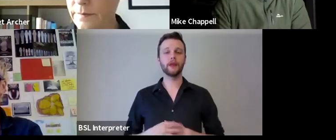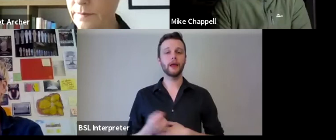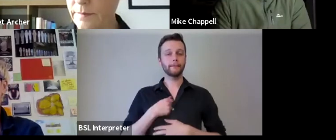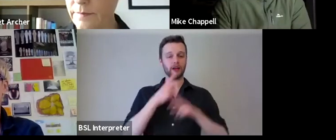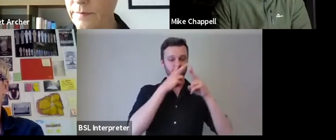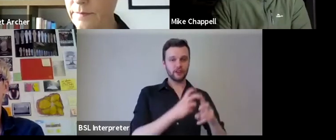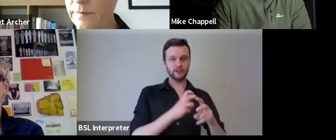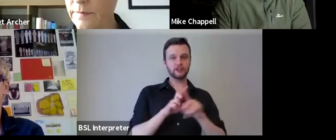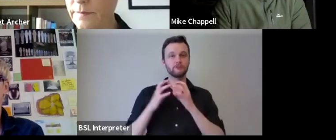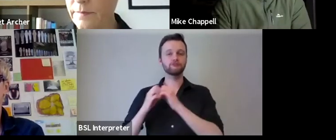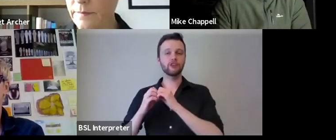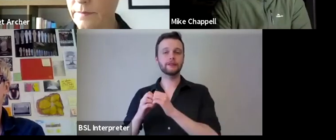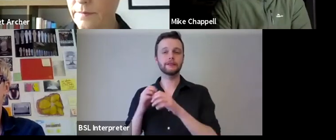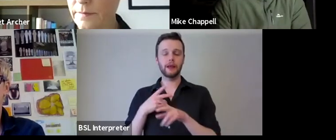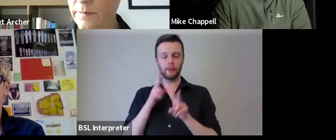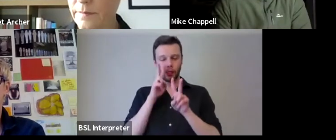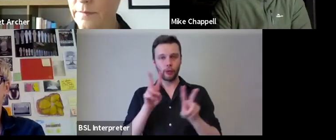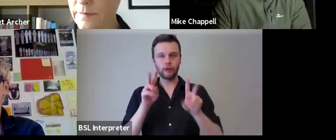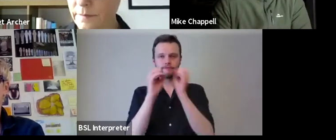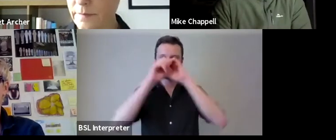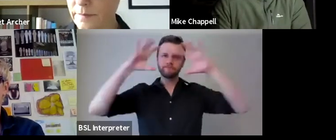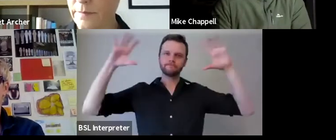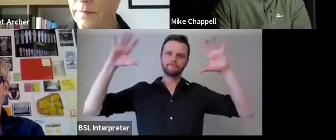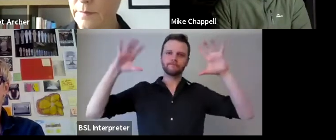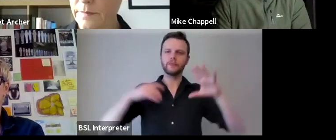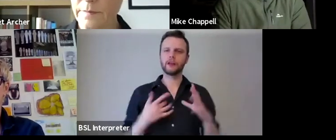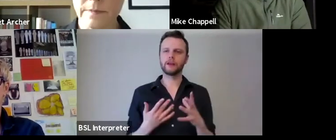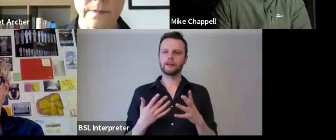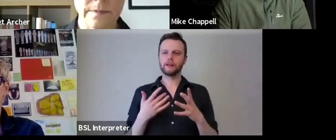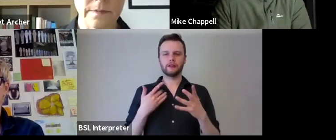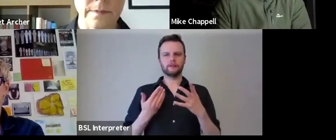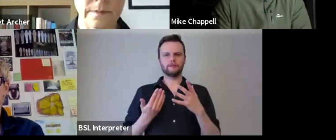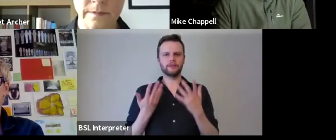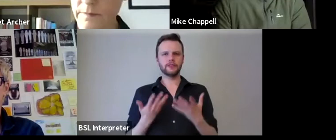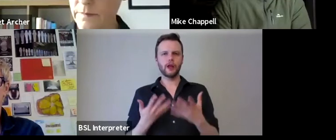and practice, I'm looking at the concept of the Anthropocene, the current